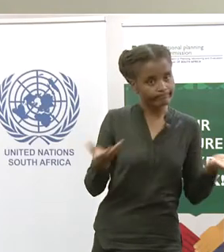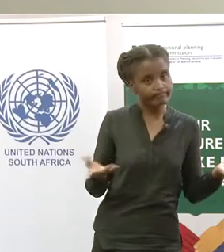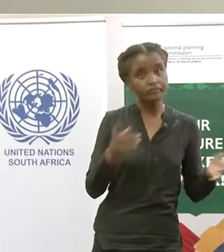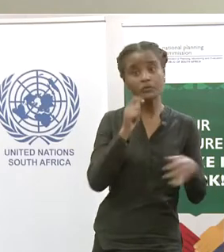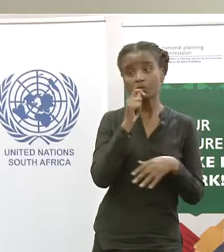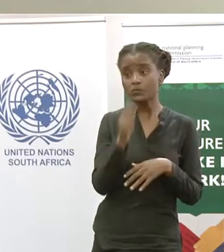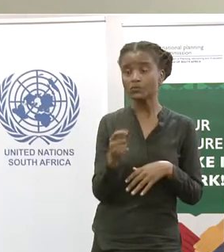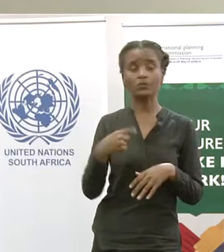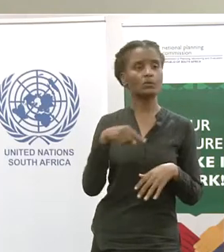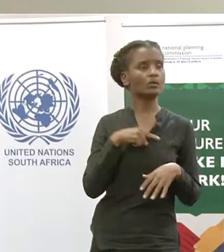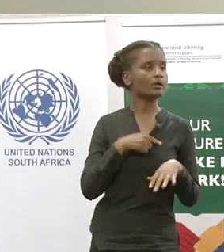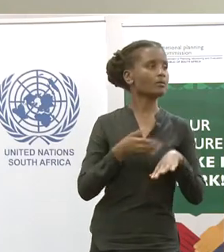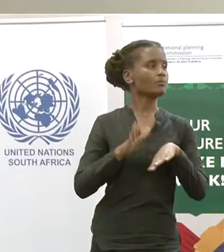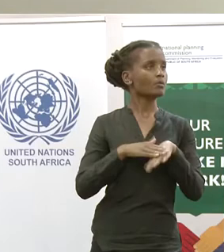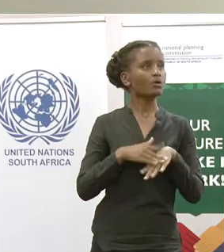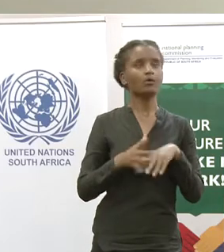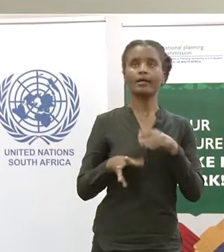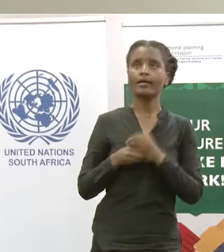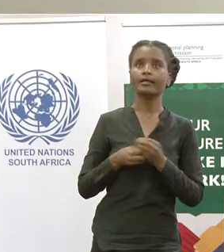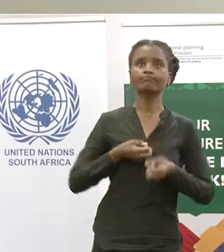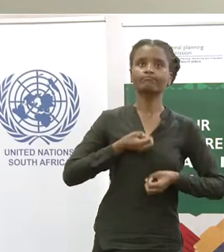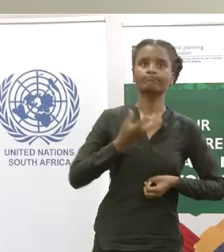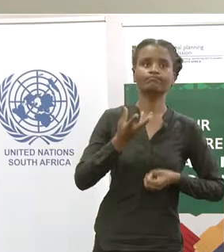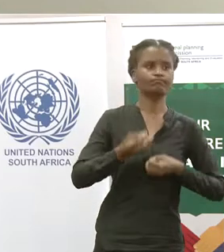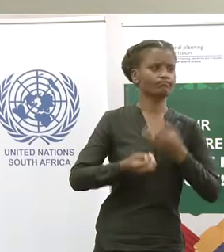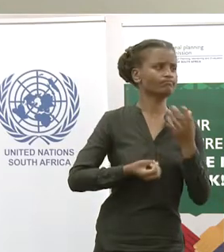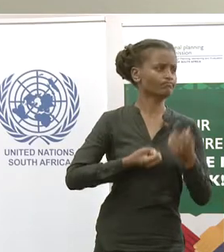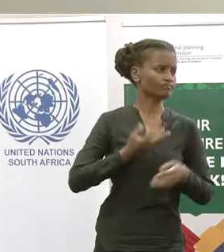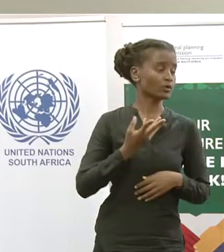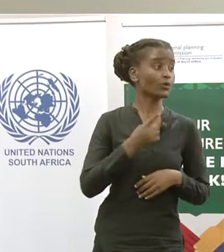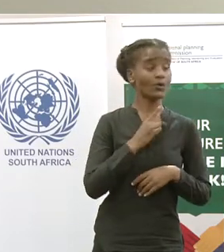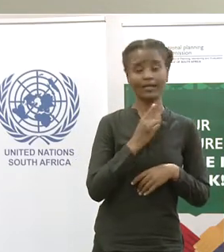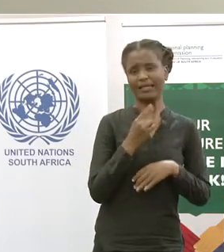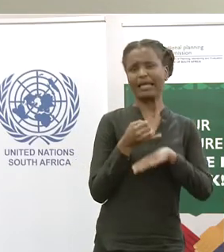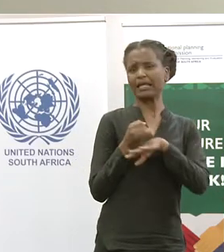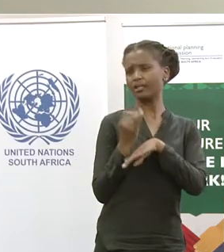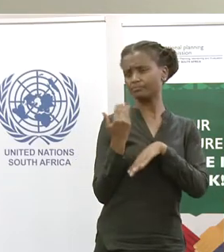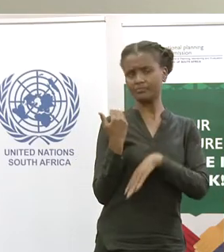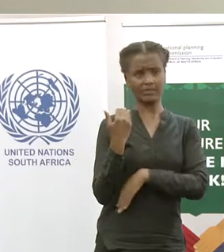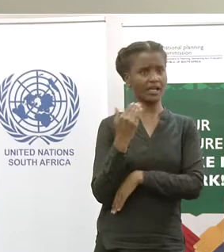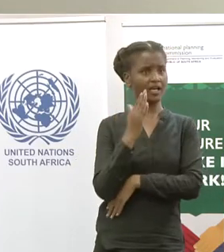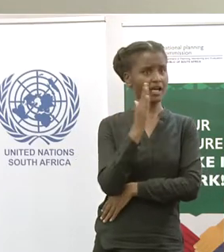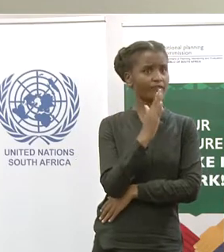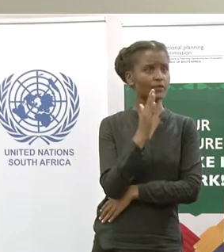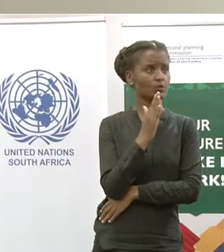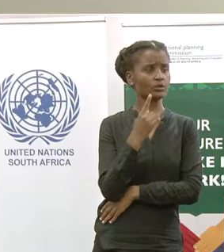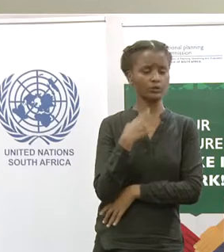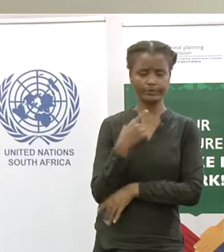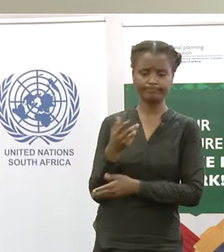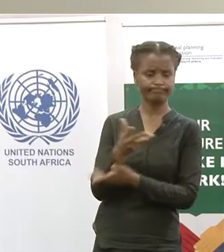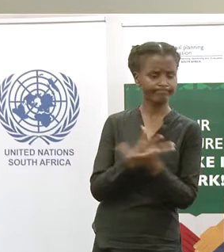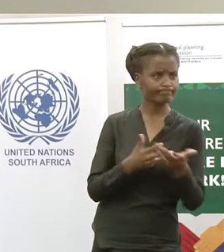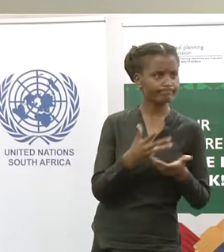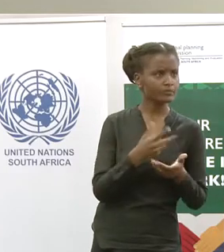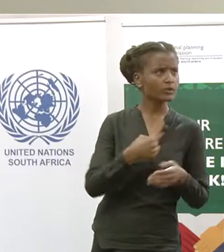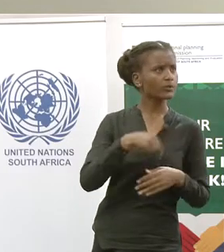mean, the gathering this afternoon was actually making all of us appreciate what went